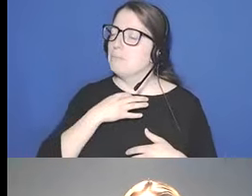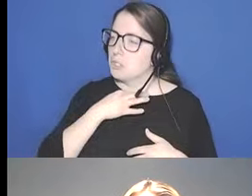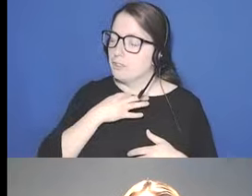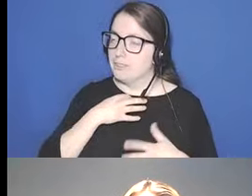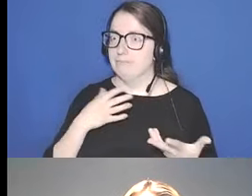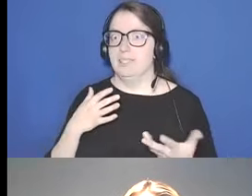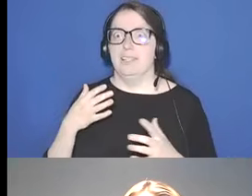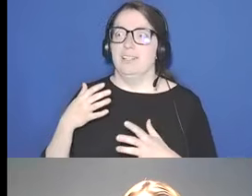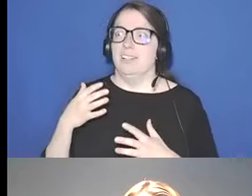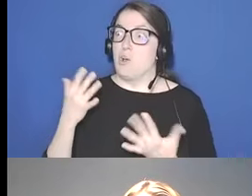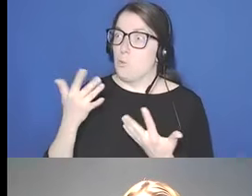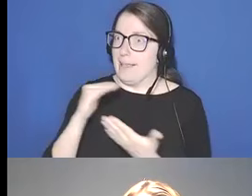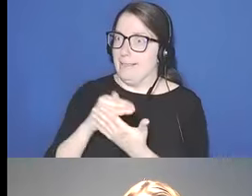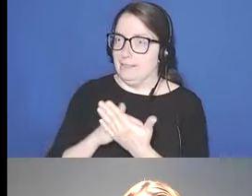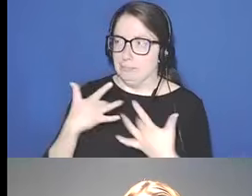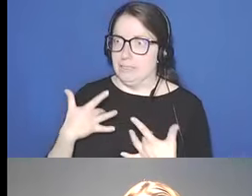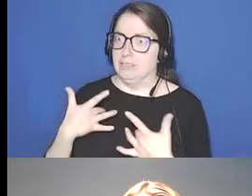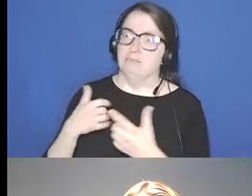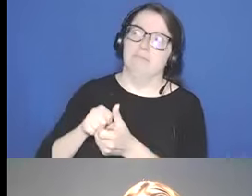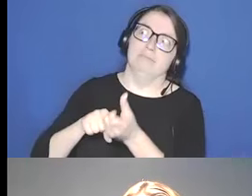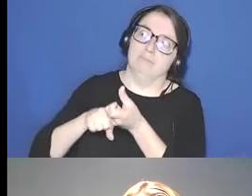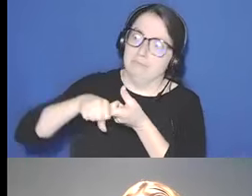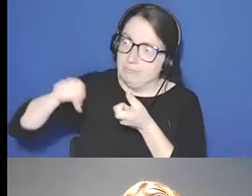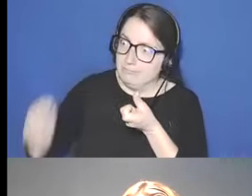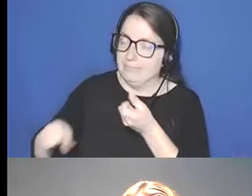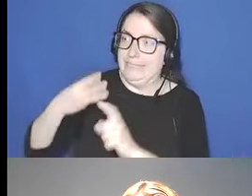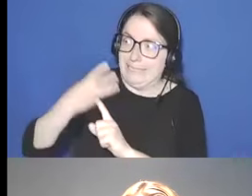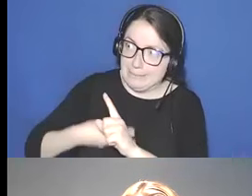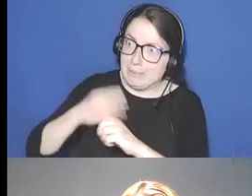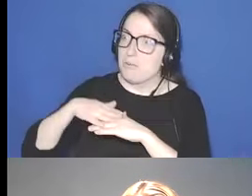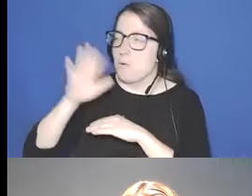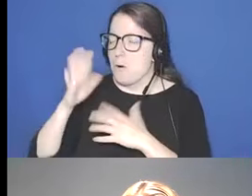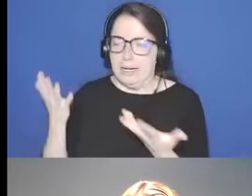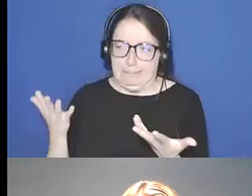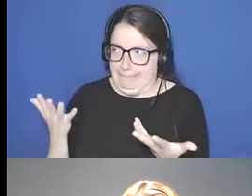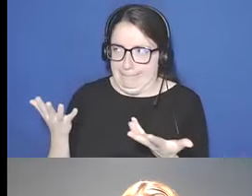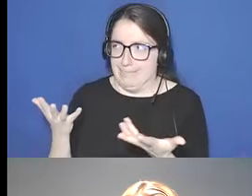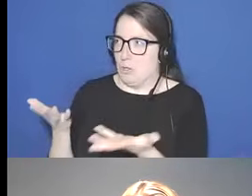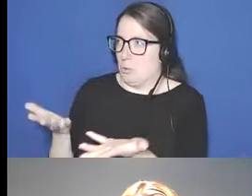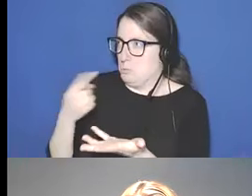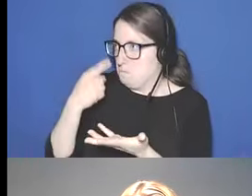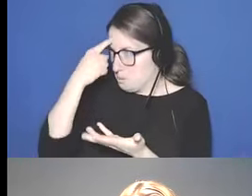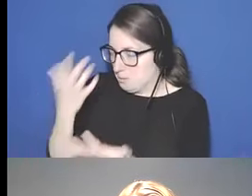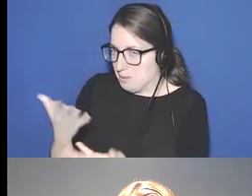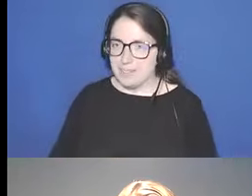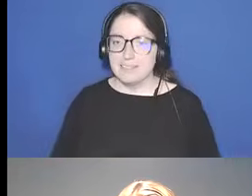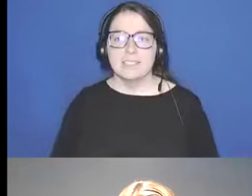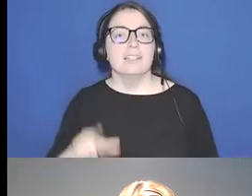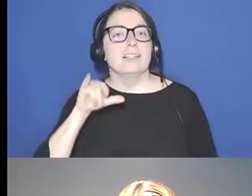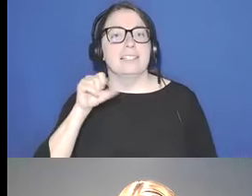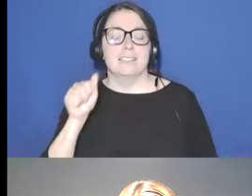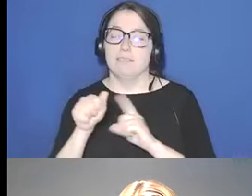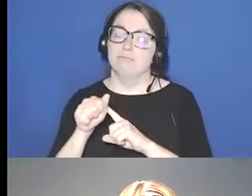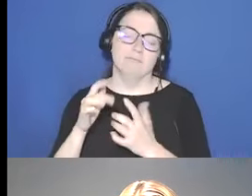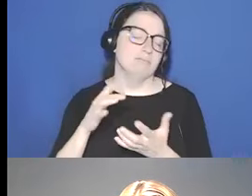months or more. What would you suggest? Yeah, mental health services to access have become